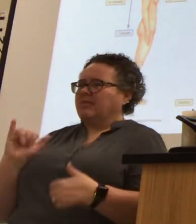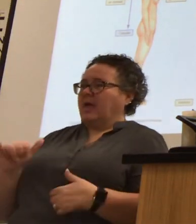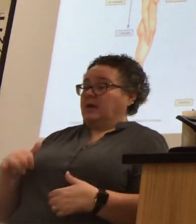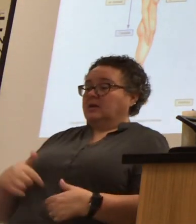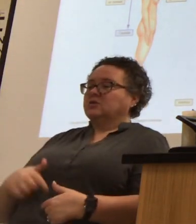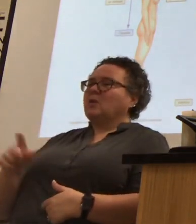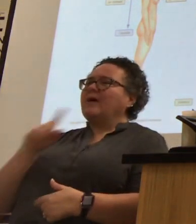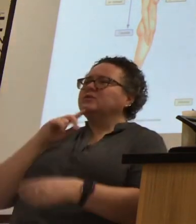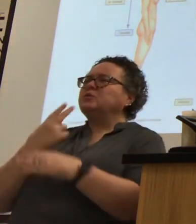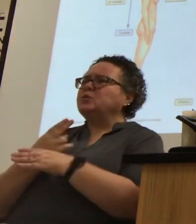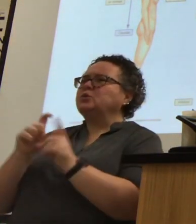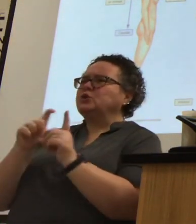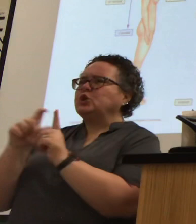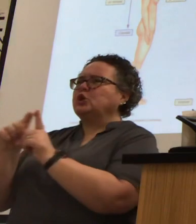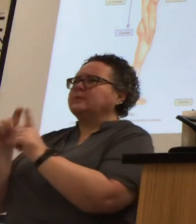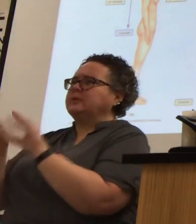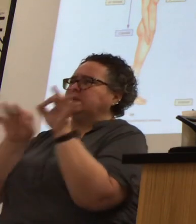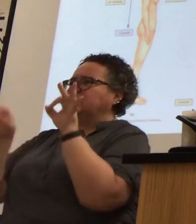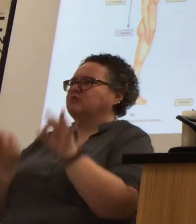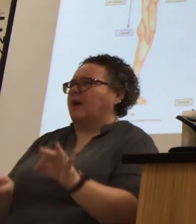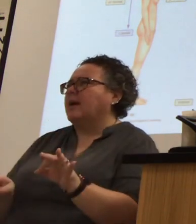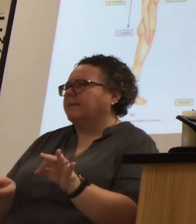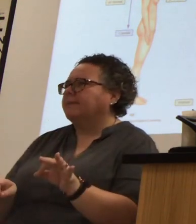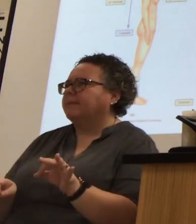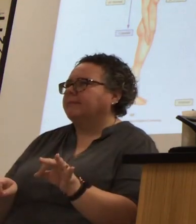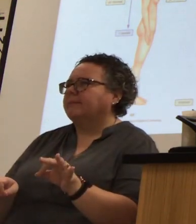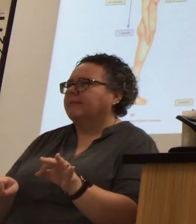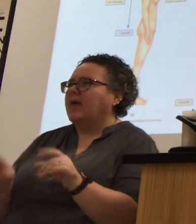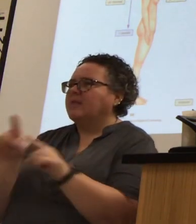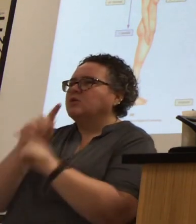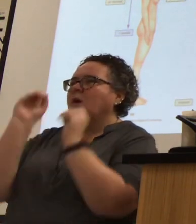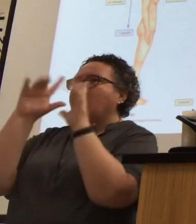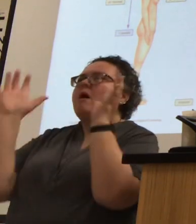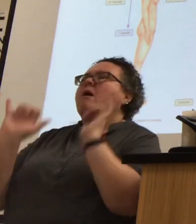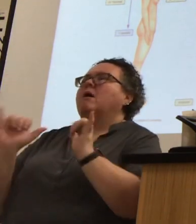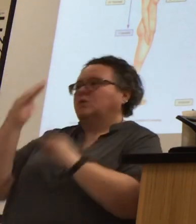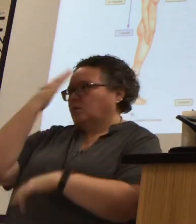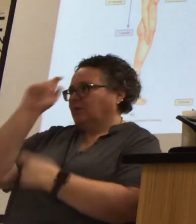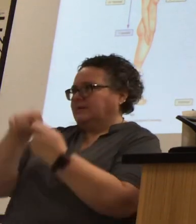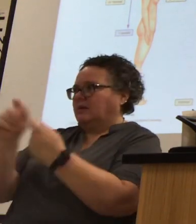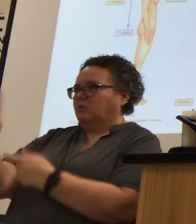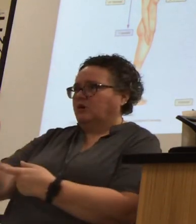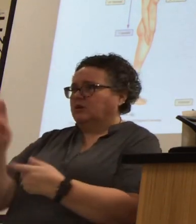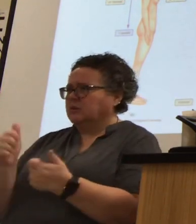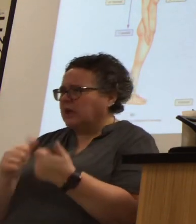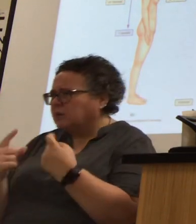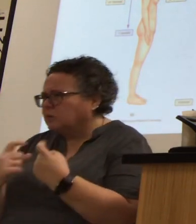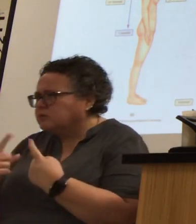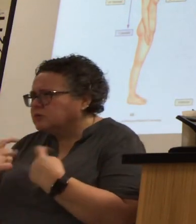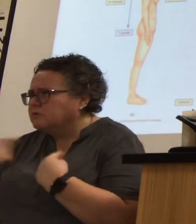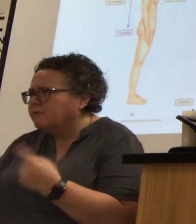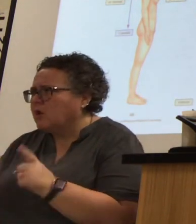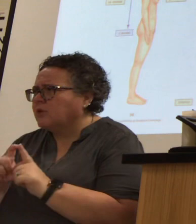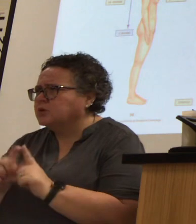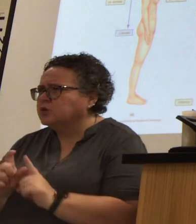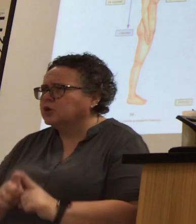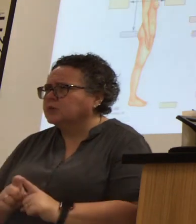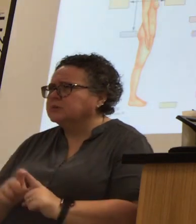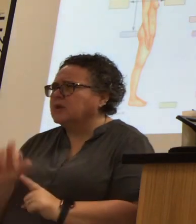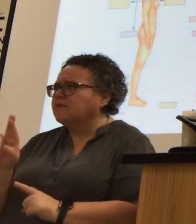terms when you describe things in anatomy. Any questions on the terms of relativity?